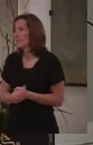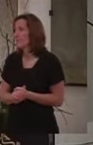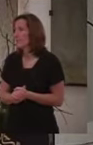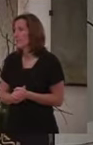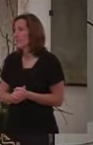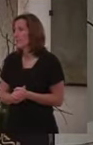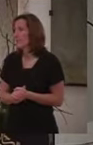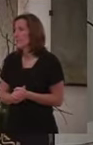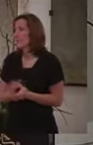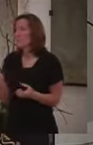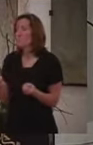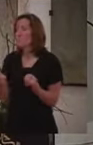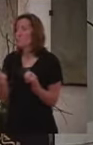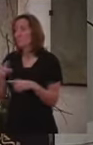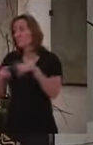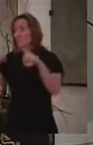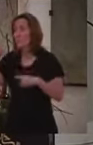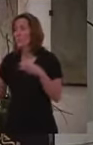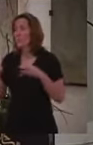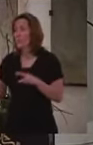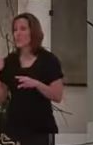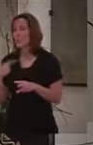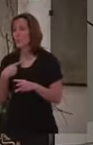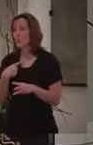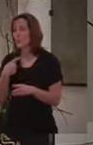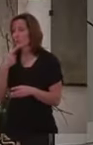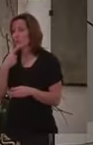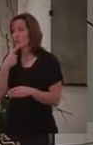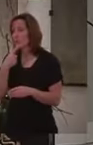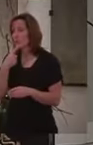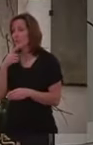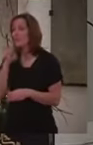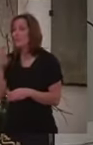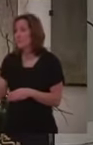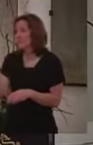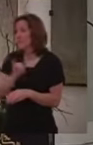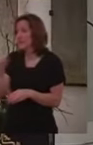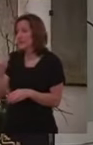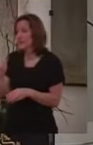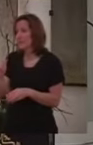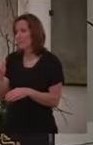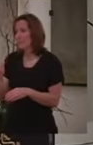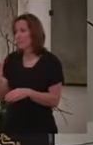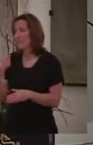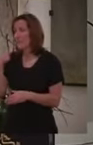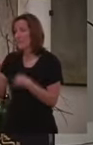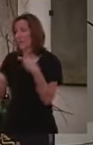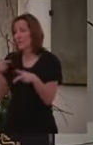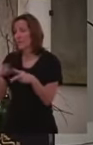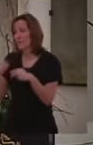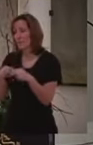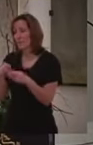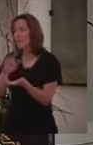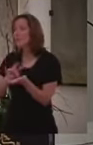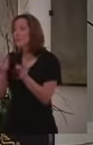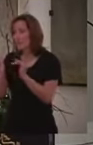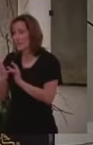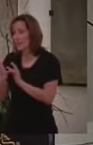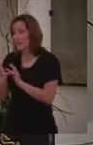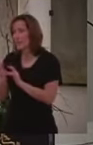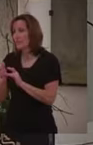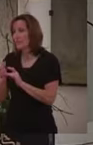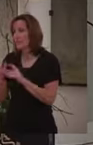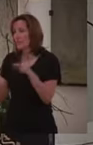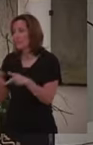In countless ways, you and I are called to demonstrate, to bear witness to that truth, to be people of